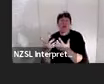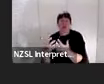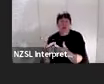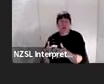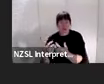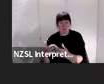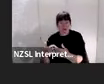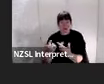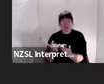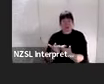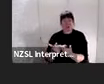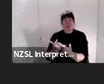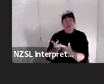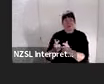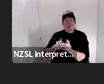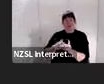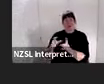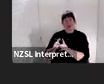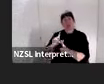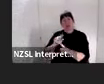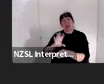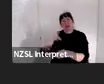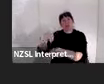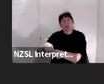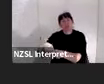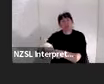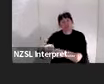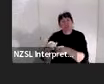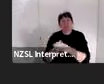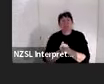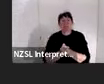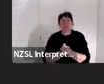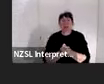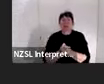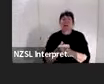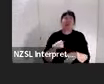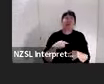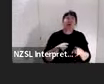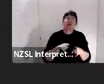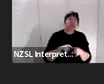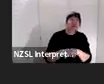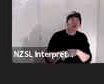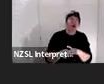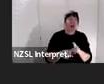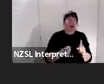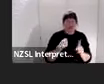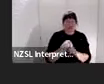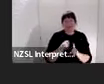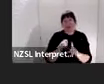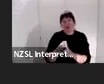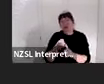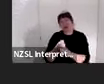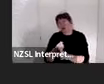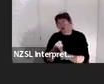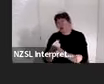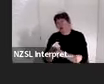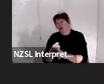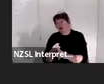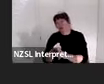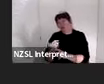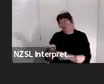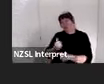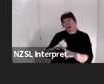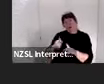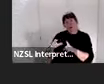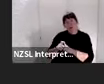So yeah, and I attempt at grassroots to advocate for my daughter, but it just goes nowhere. The boards, they don't listen. It's